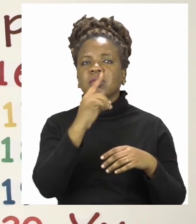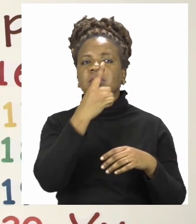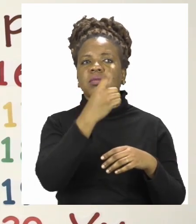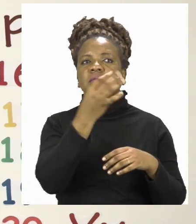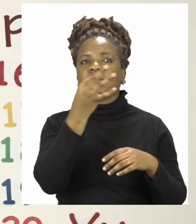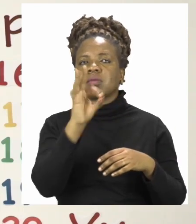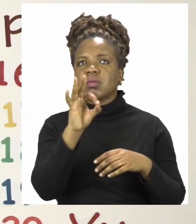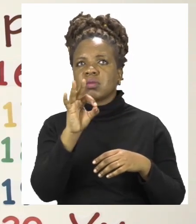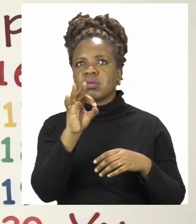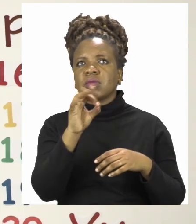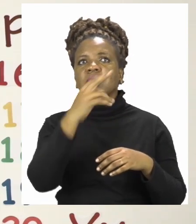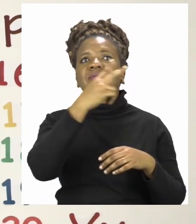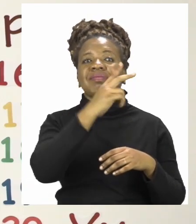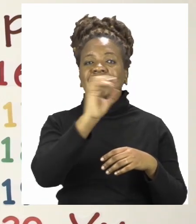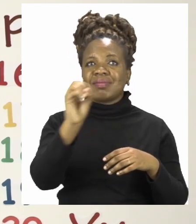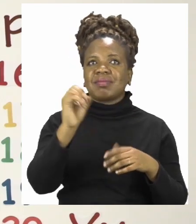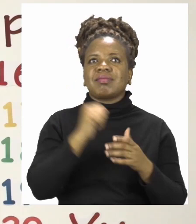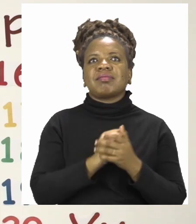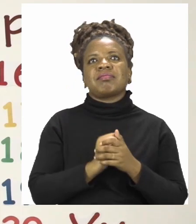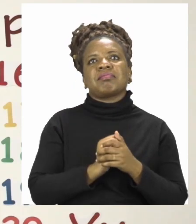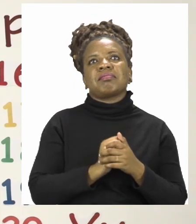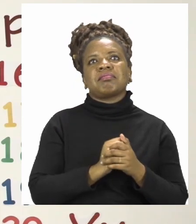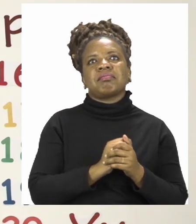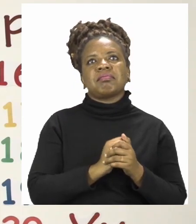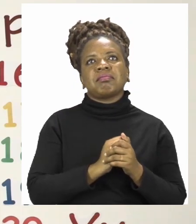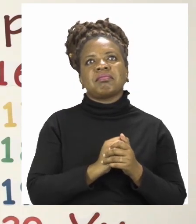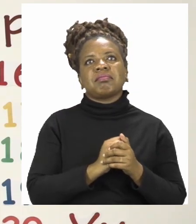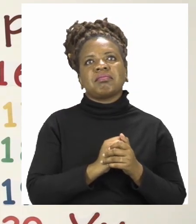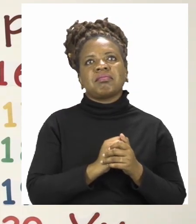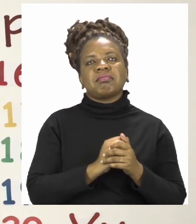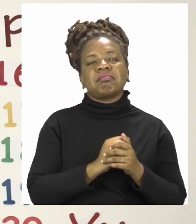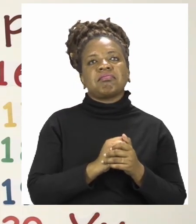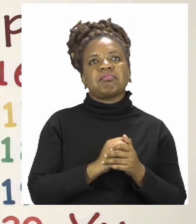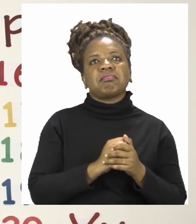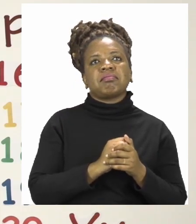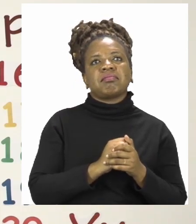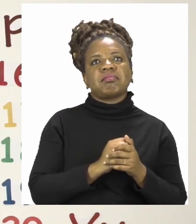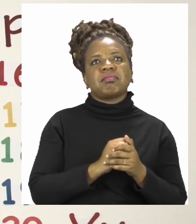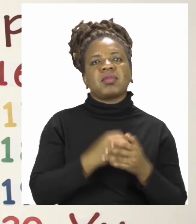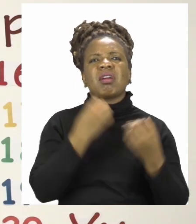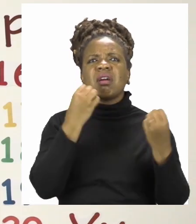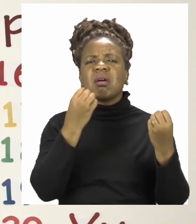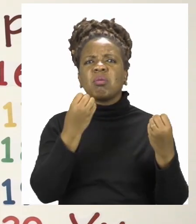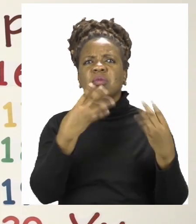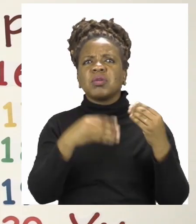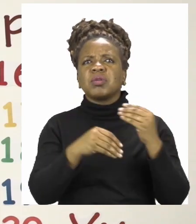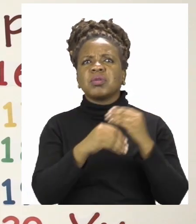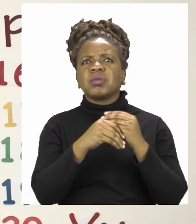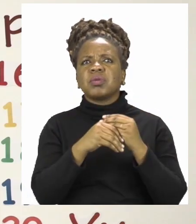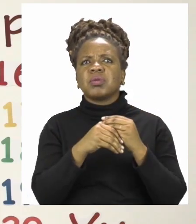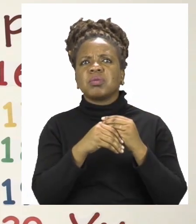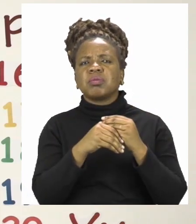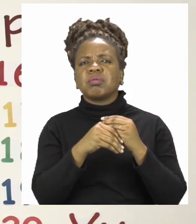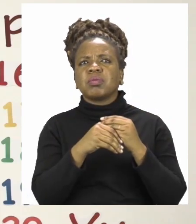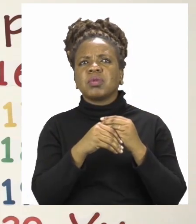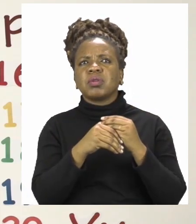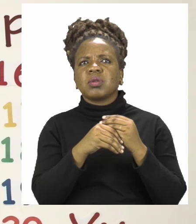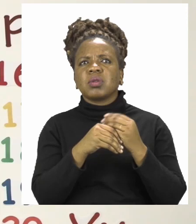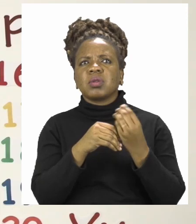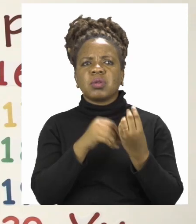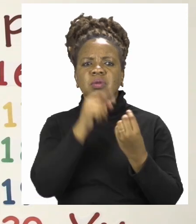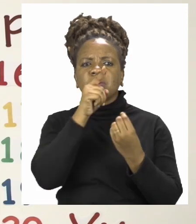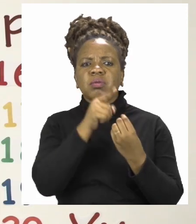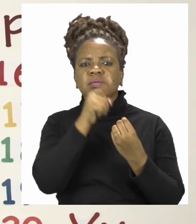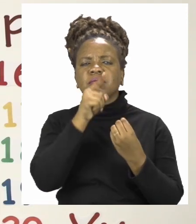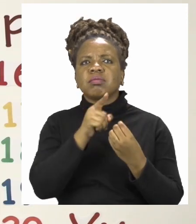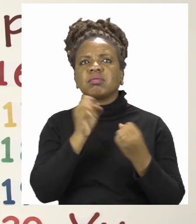19, 20. So we know that we have reached 20 with our sticks.